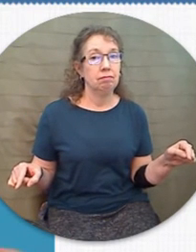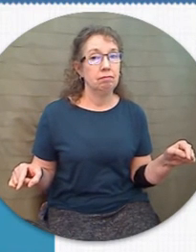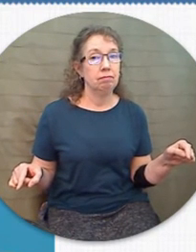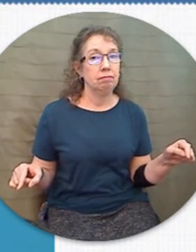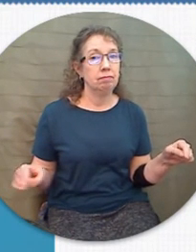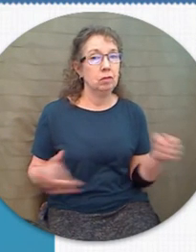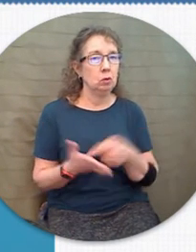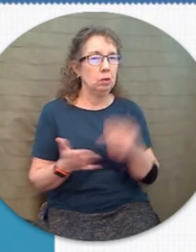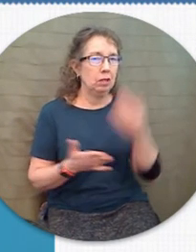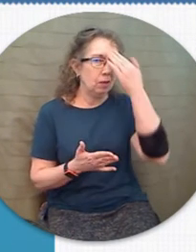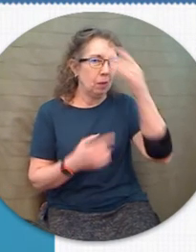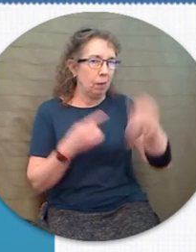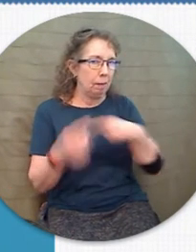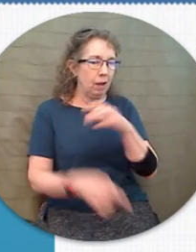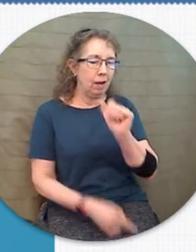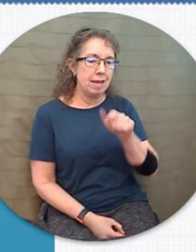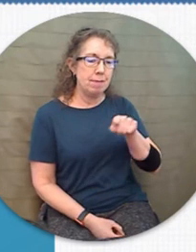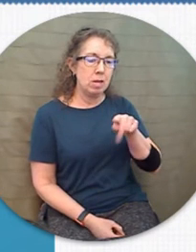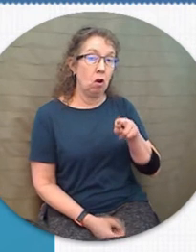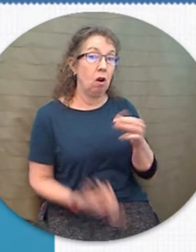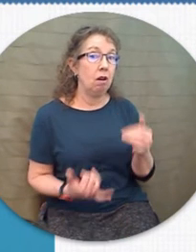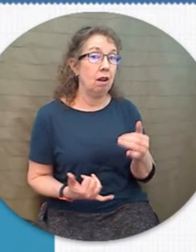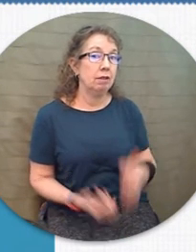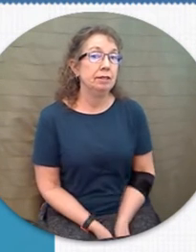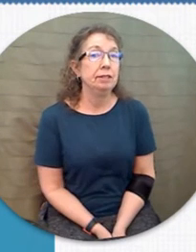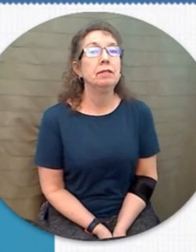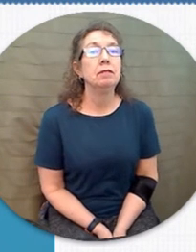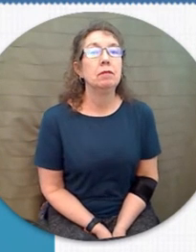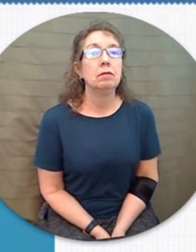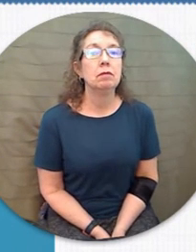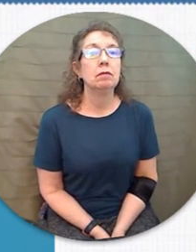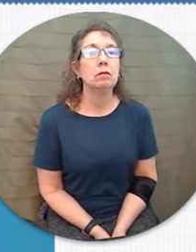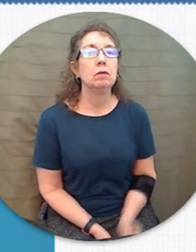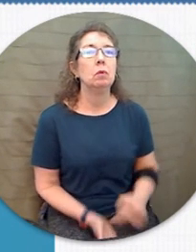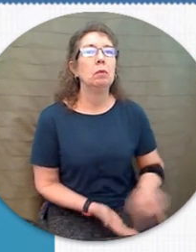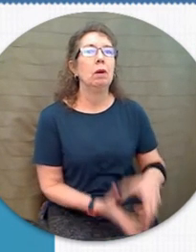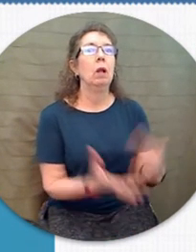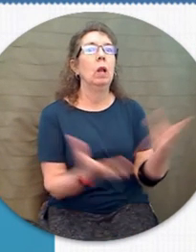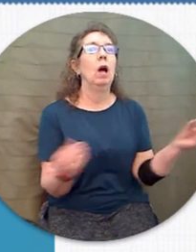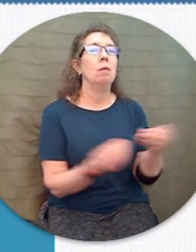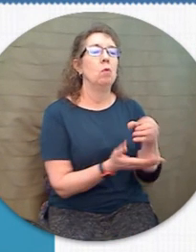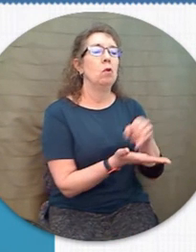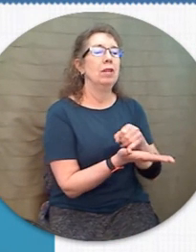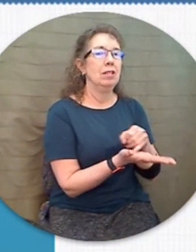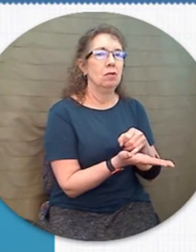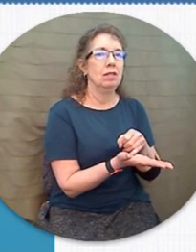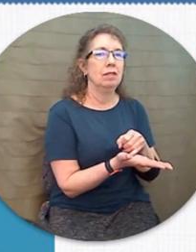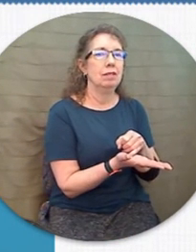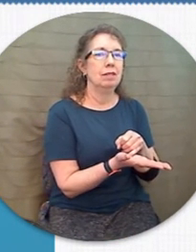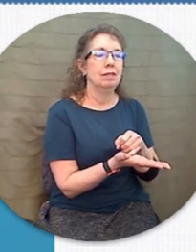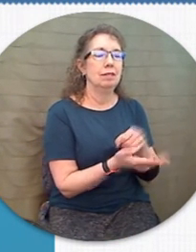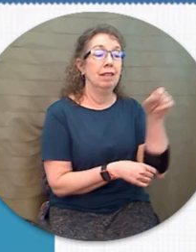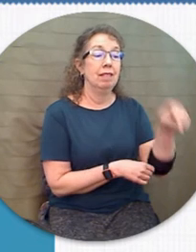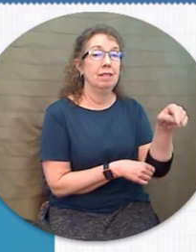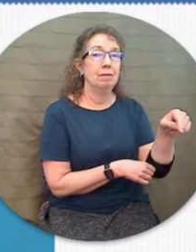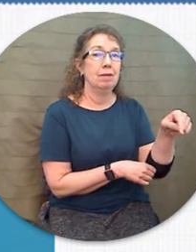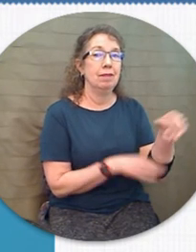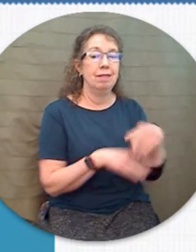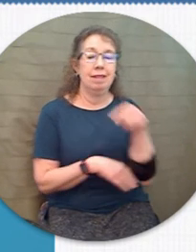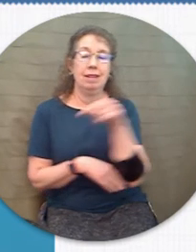the APRs? Well, we paid way more interest here than we did